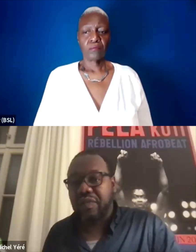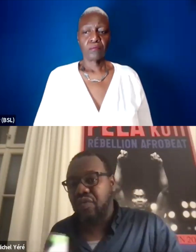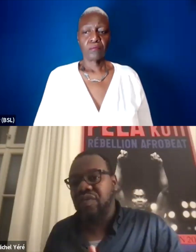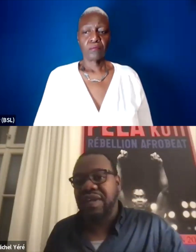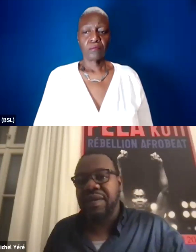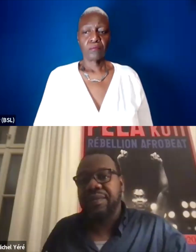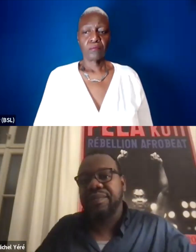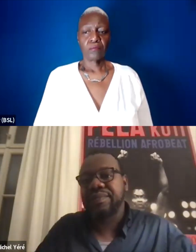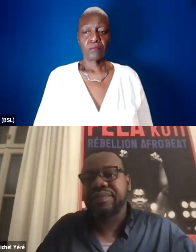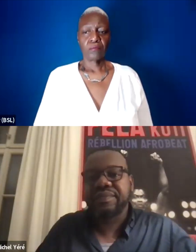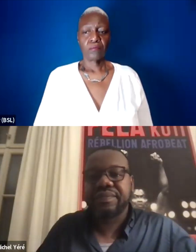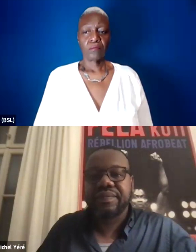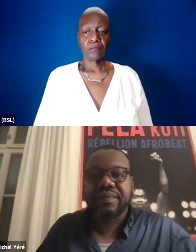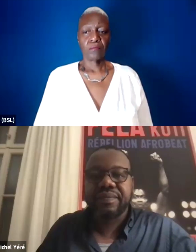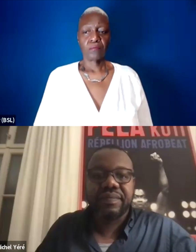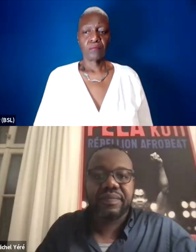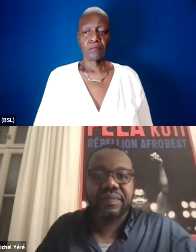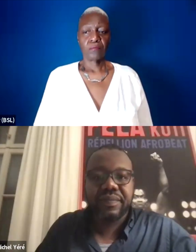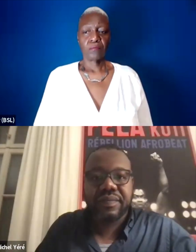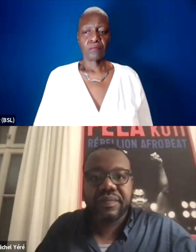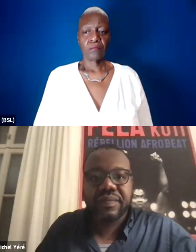tant redouté.